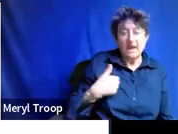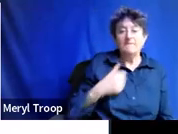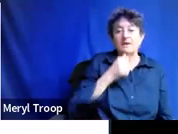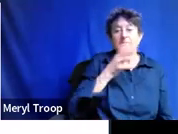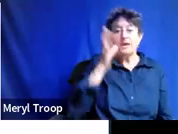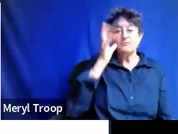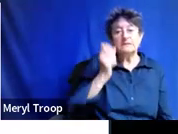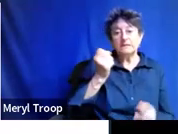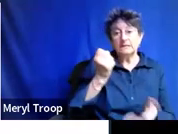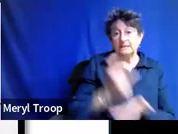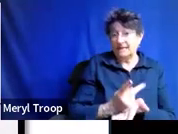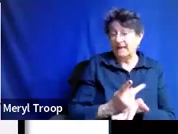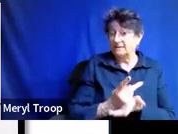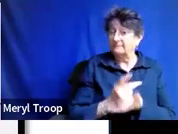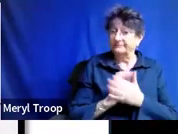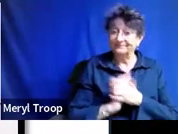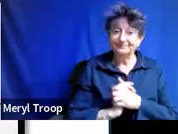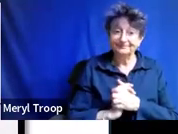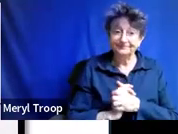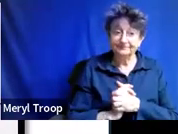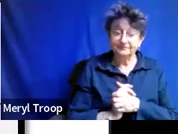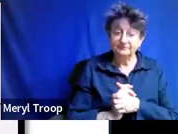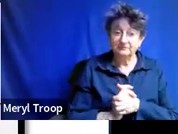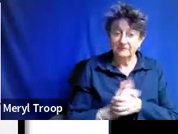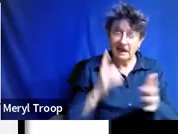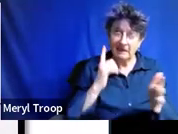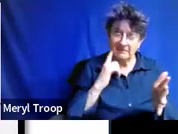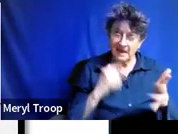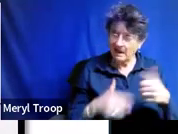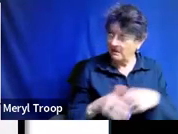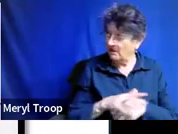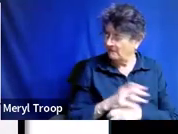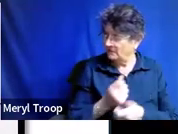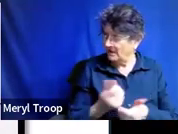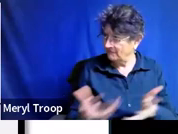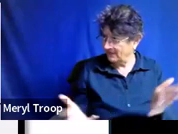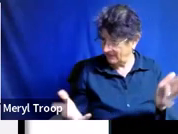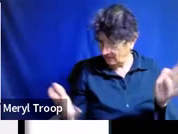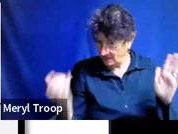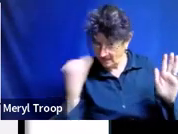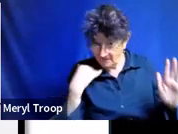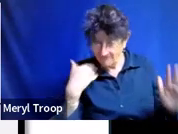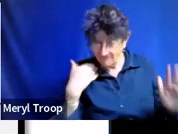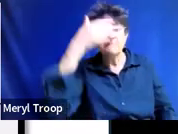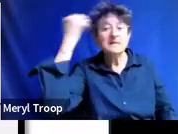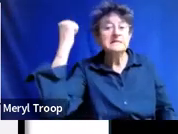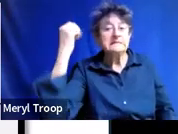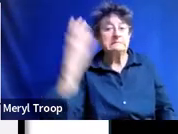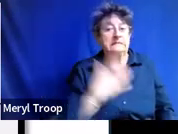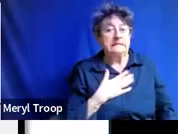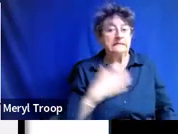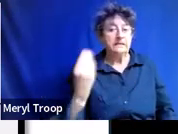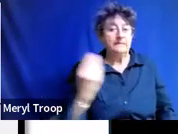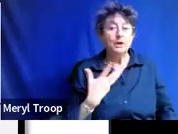So I think I covered everything. Jennifer, if I missed something on that, feel free to jump in.